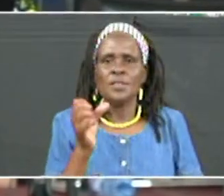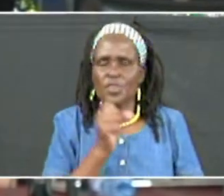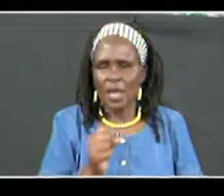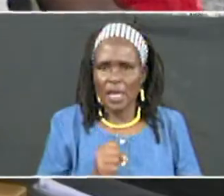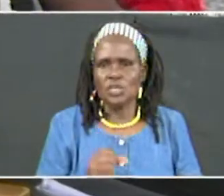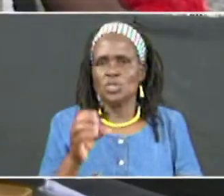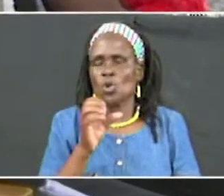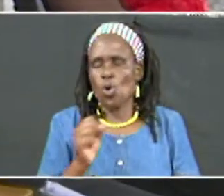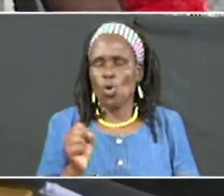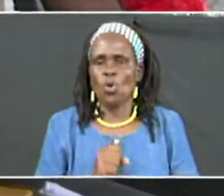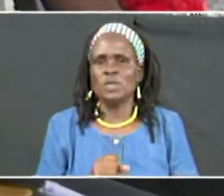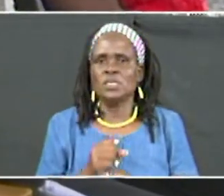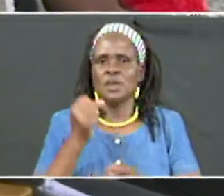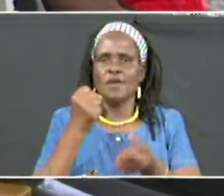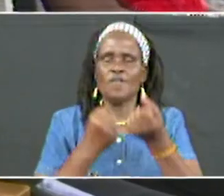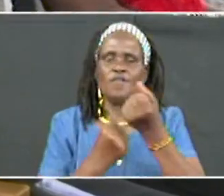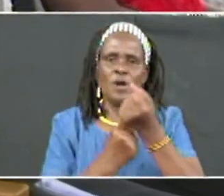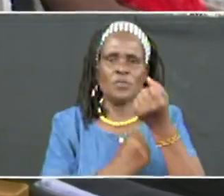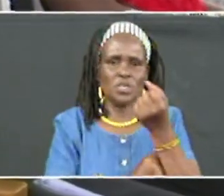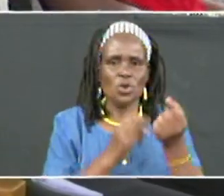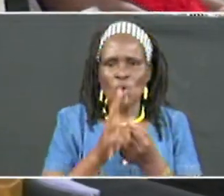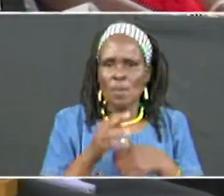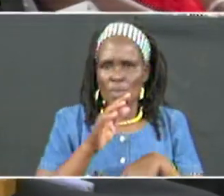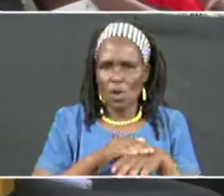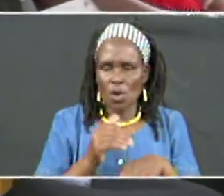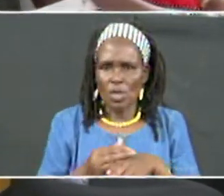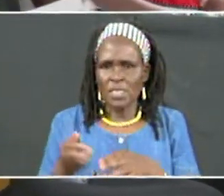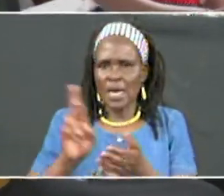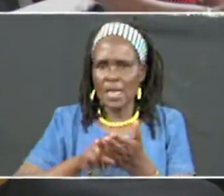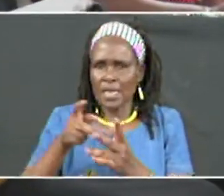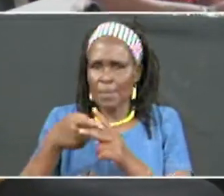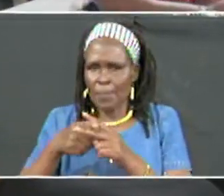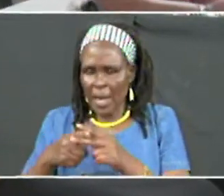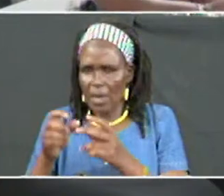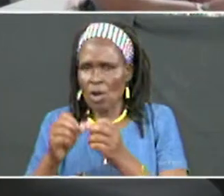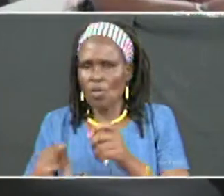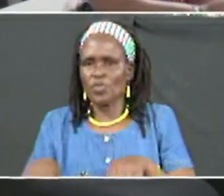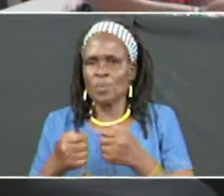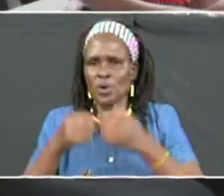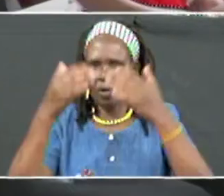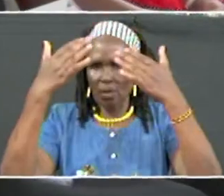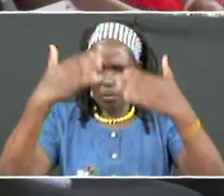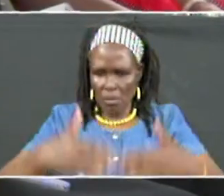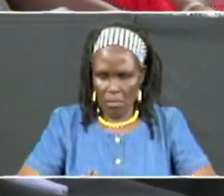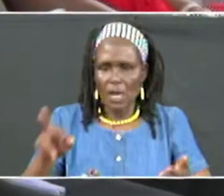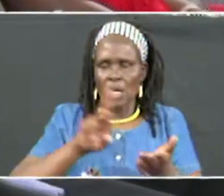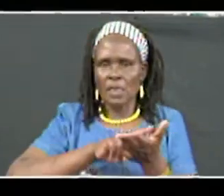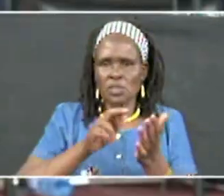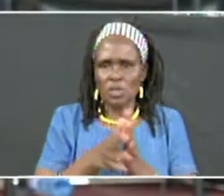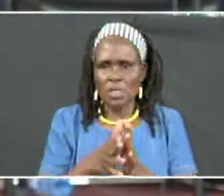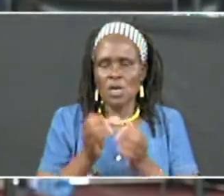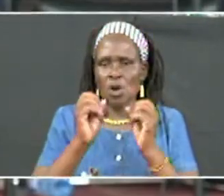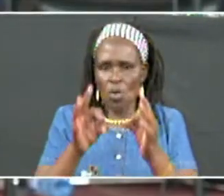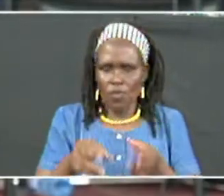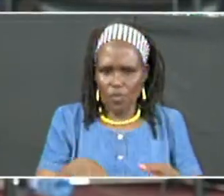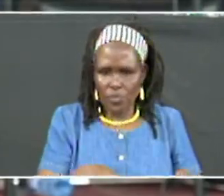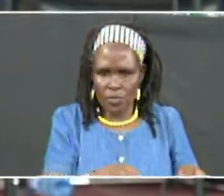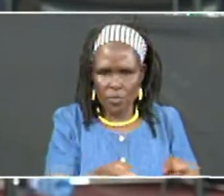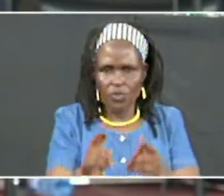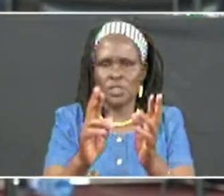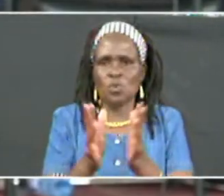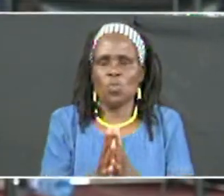foundations. You will be called repairer of the broken walls, restorer of streets with